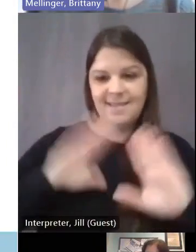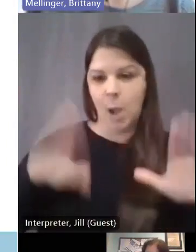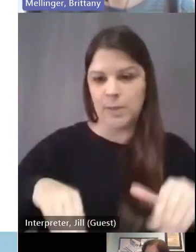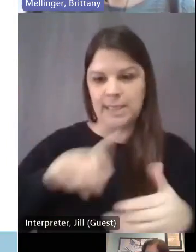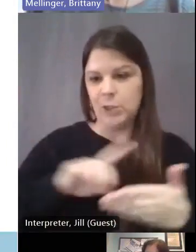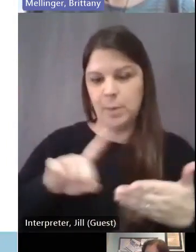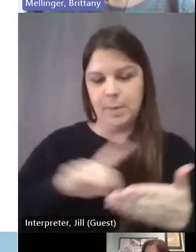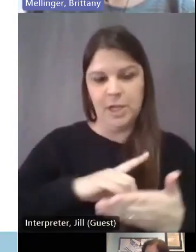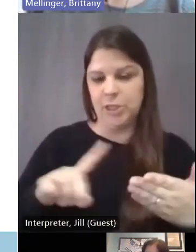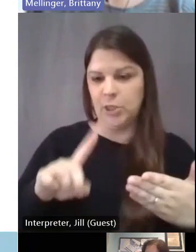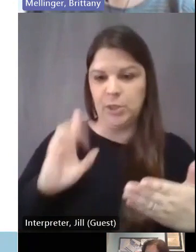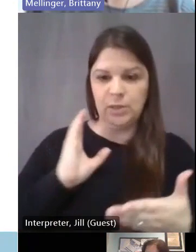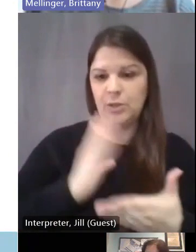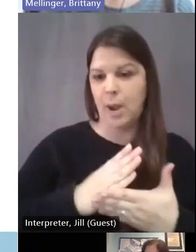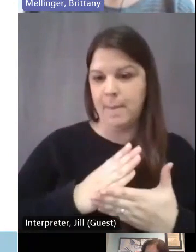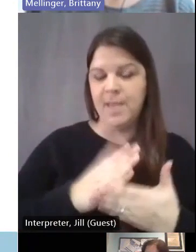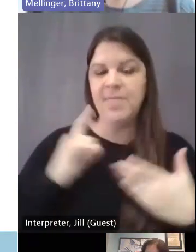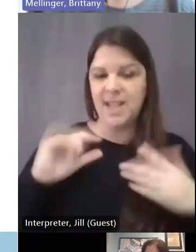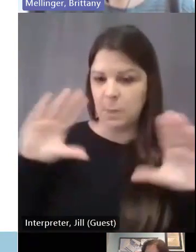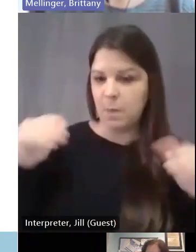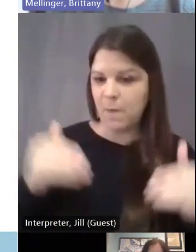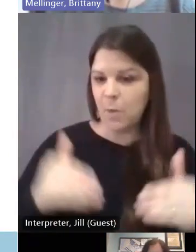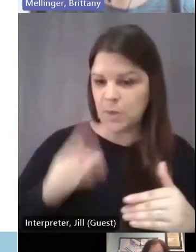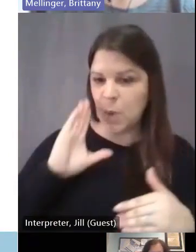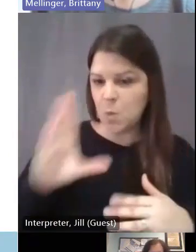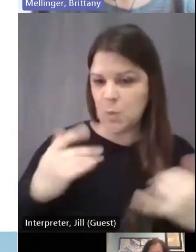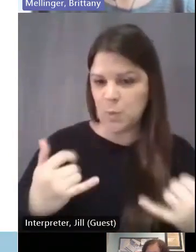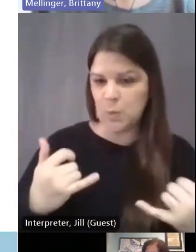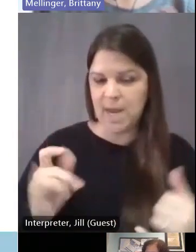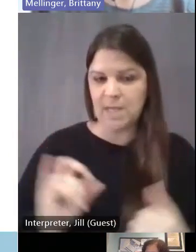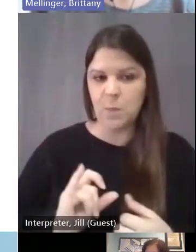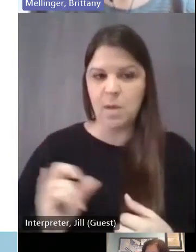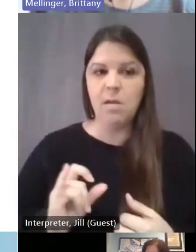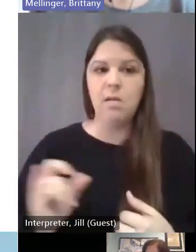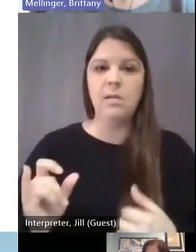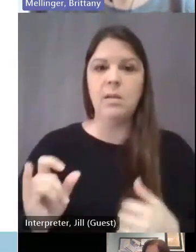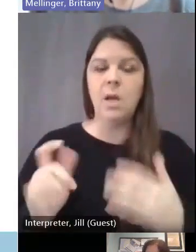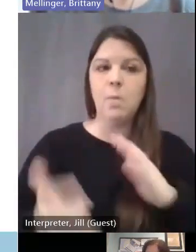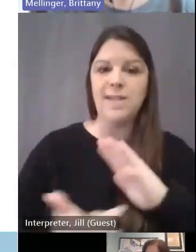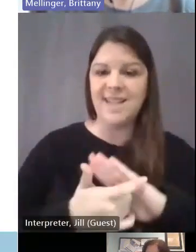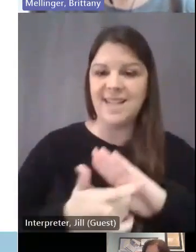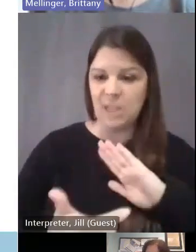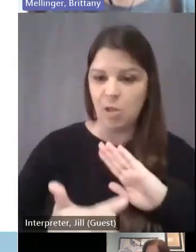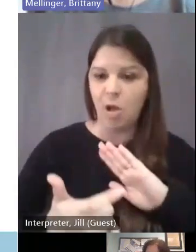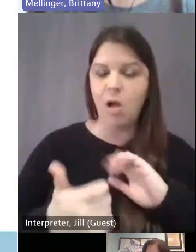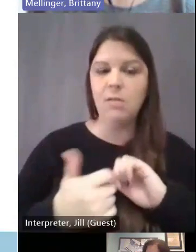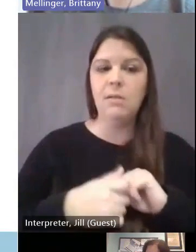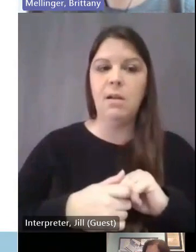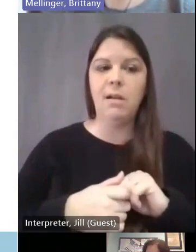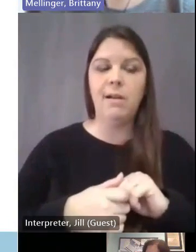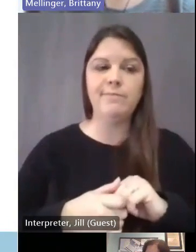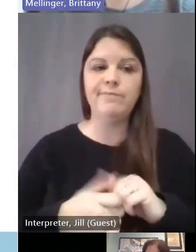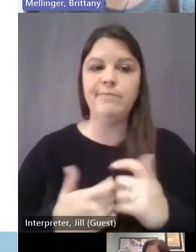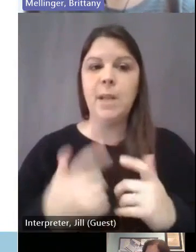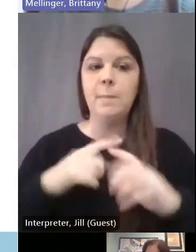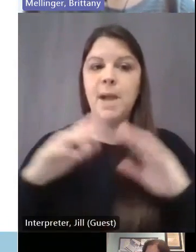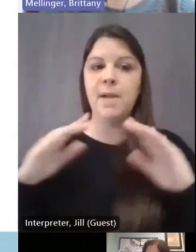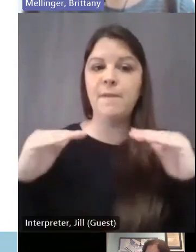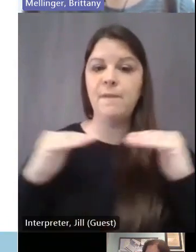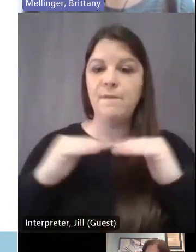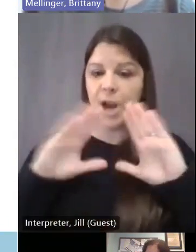focusing on today as we talk about discriminatory practices, what's outlawed by our laws. But fair